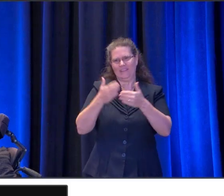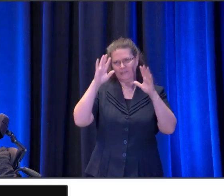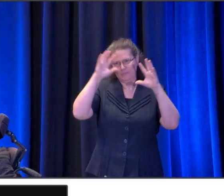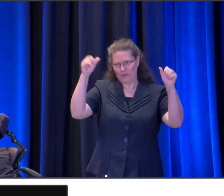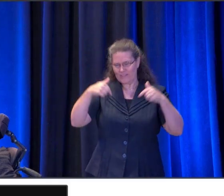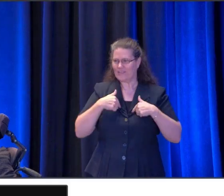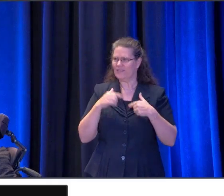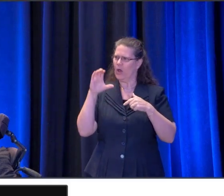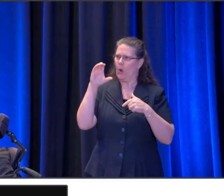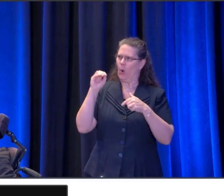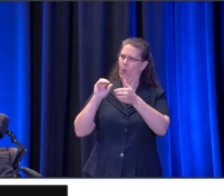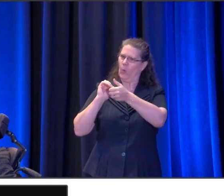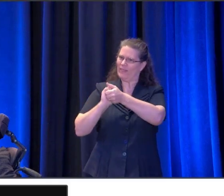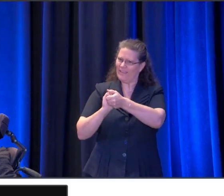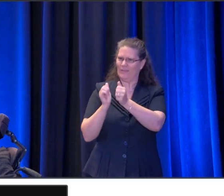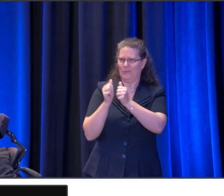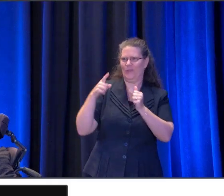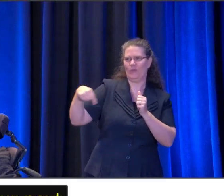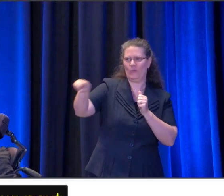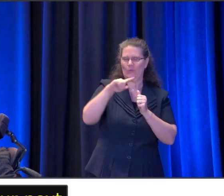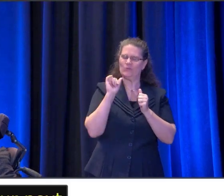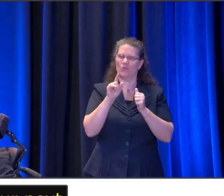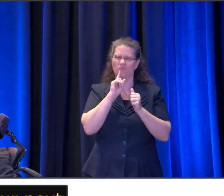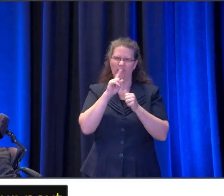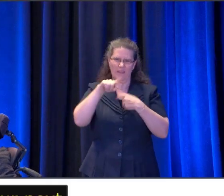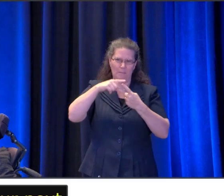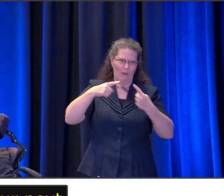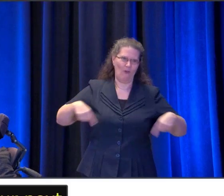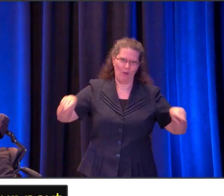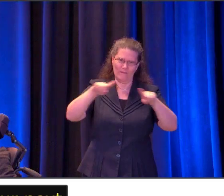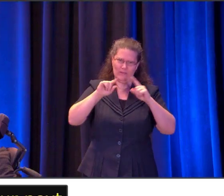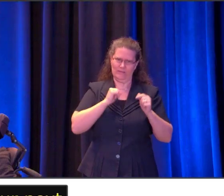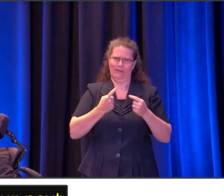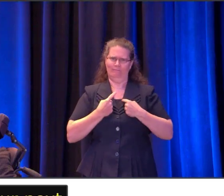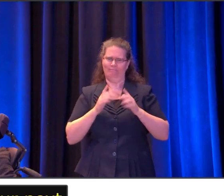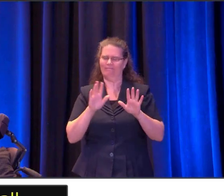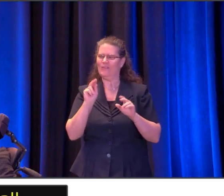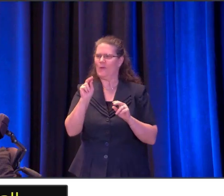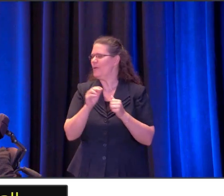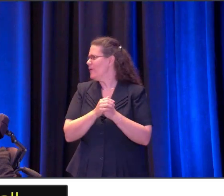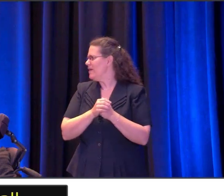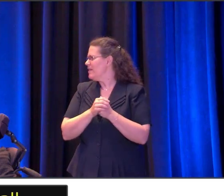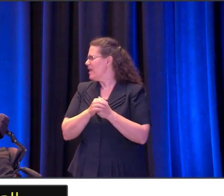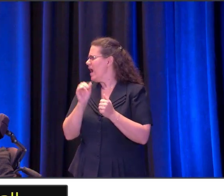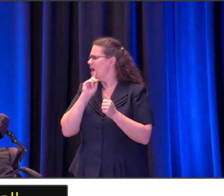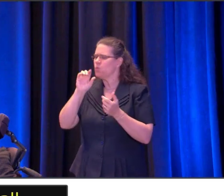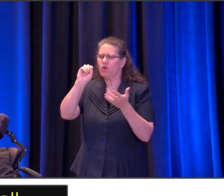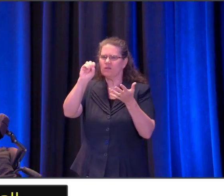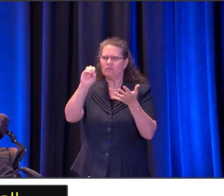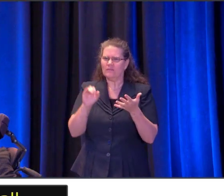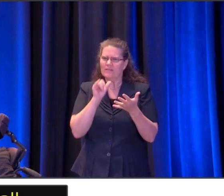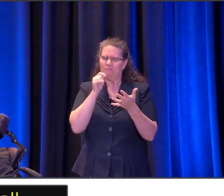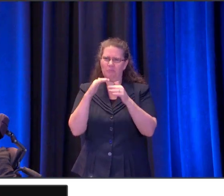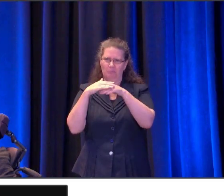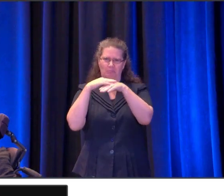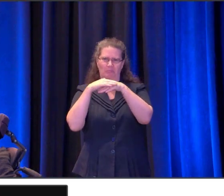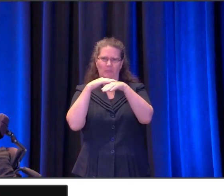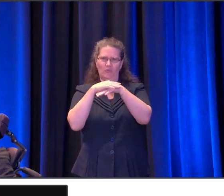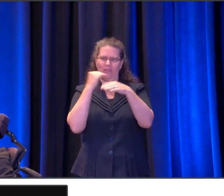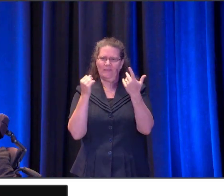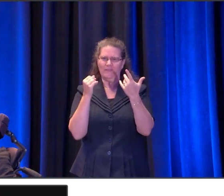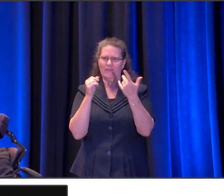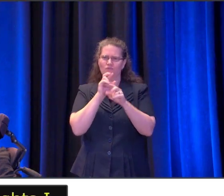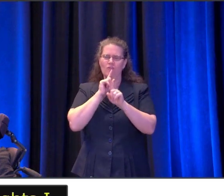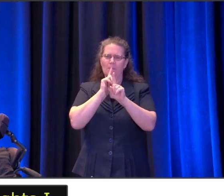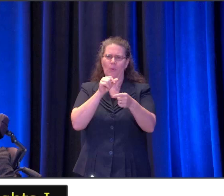with all of you, because it really is all about us. Before I give just a couple thoughts I won't have a really in-depth report since I've been on the clock for about a minute